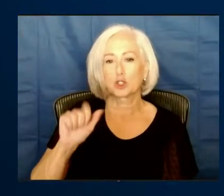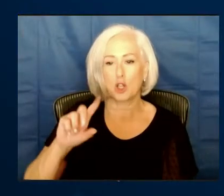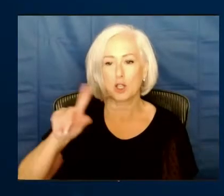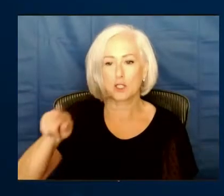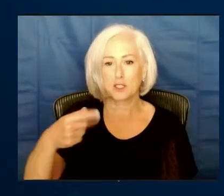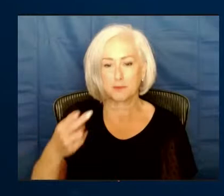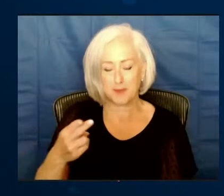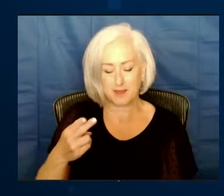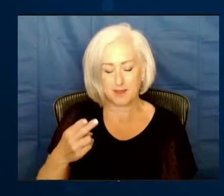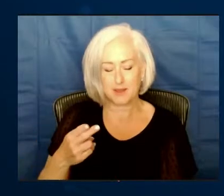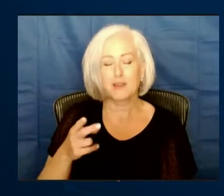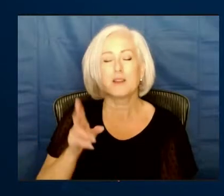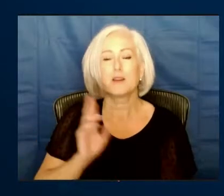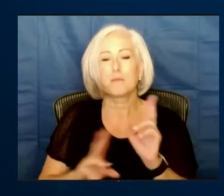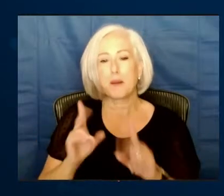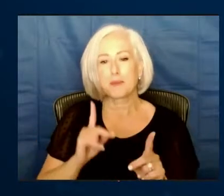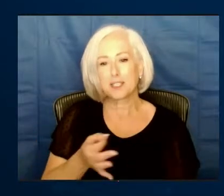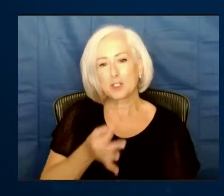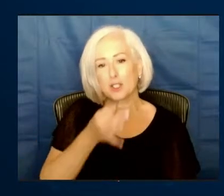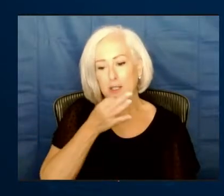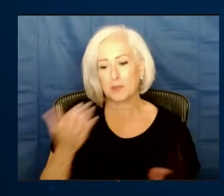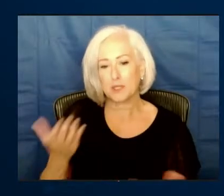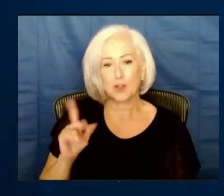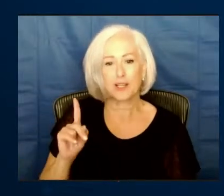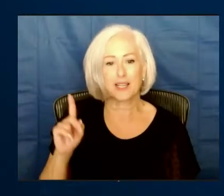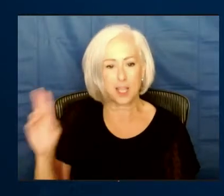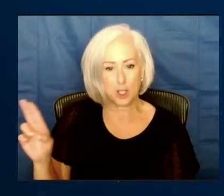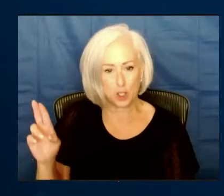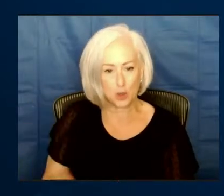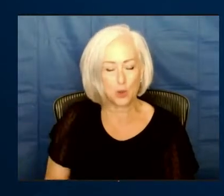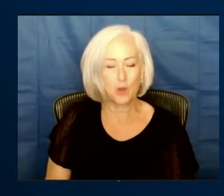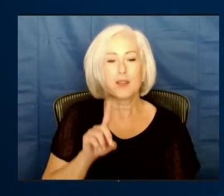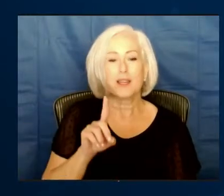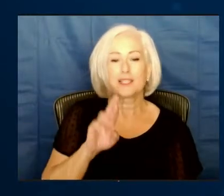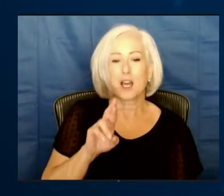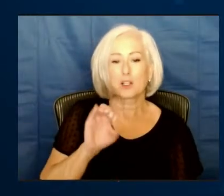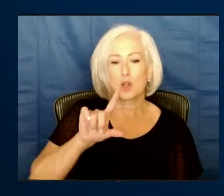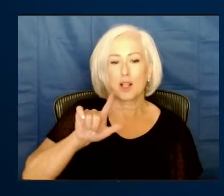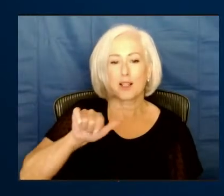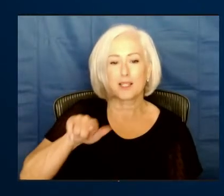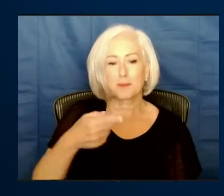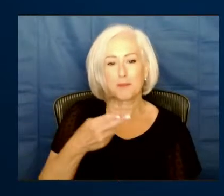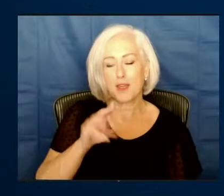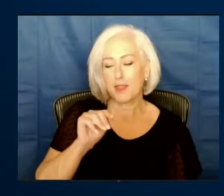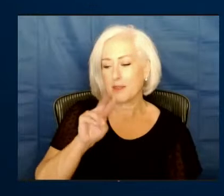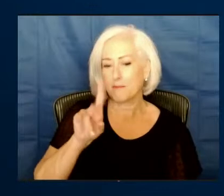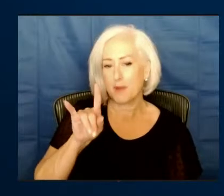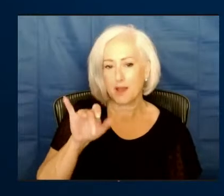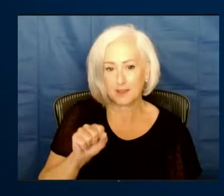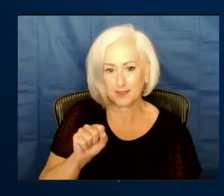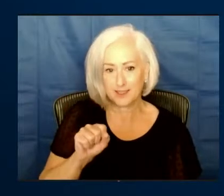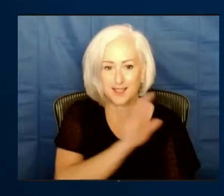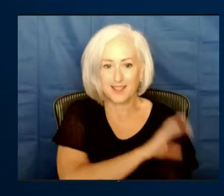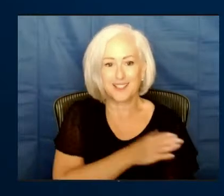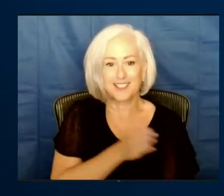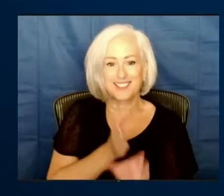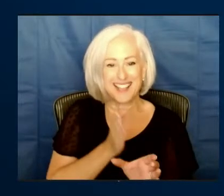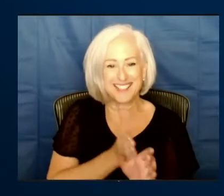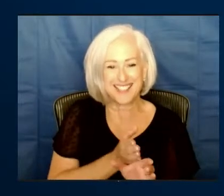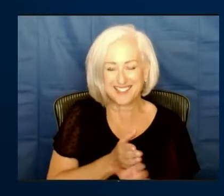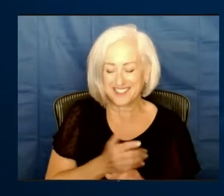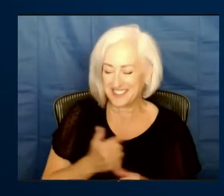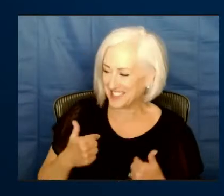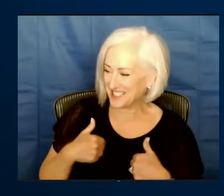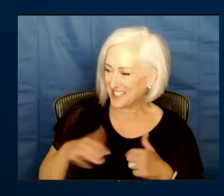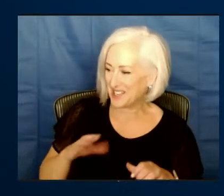Dr. Elizabeth Monks, licensed psychologist and clinical director here at the health system. Elizabeth, did I do a better job pronouncing your last name this last time? Is